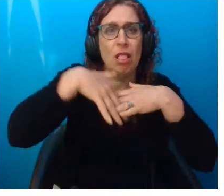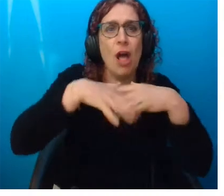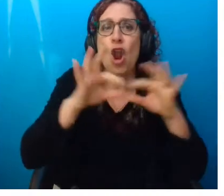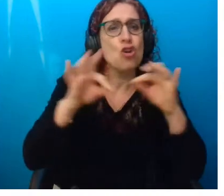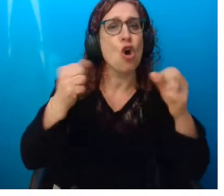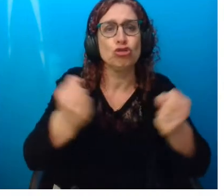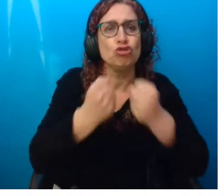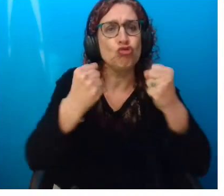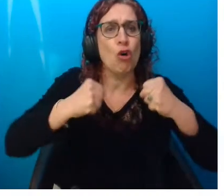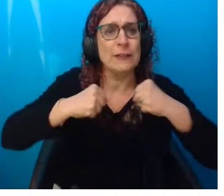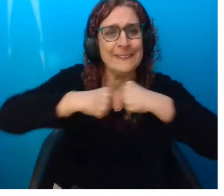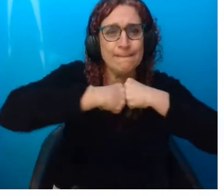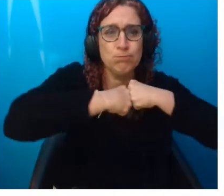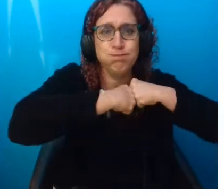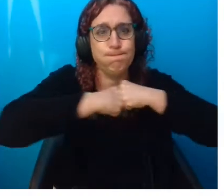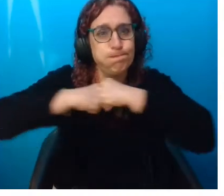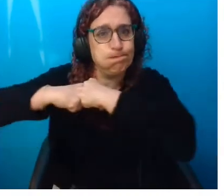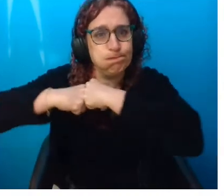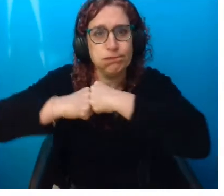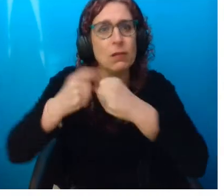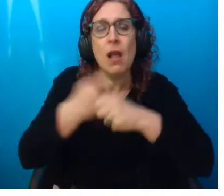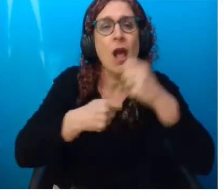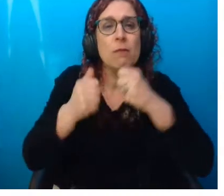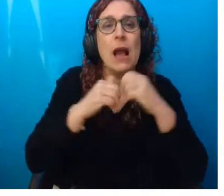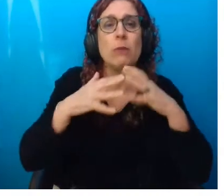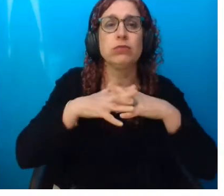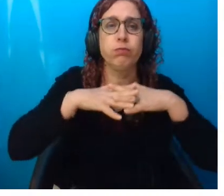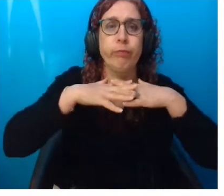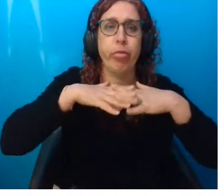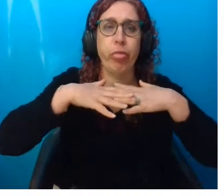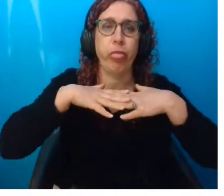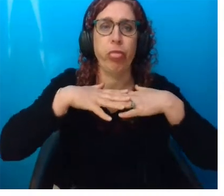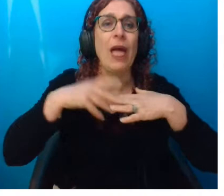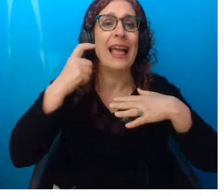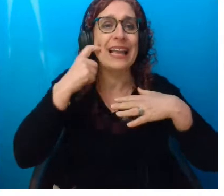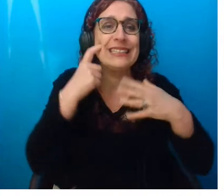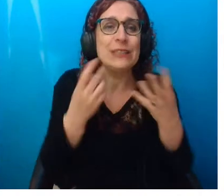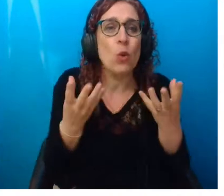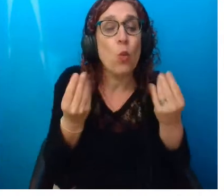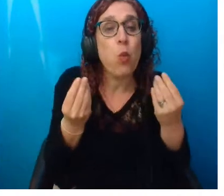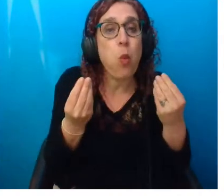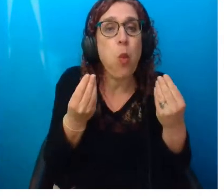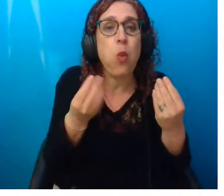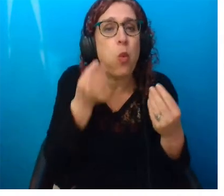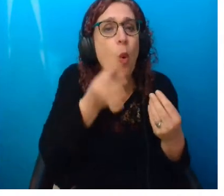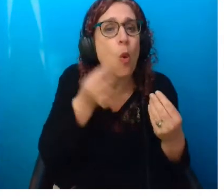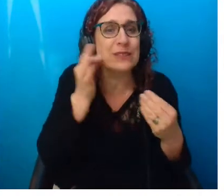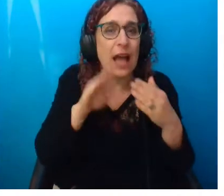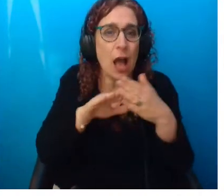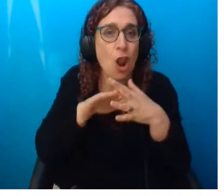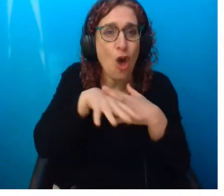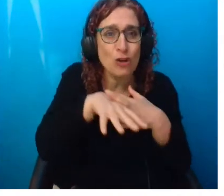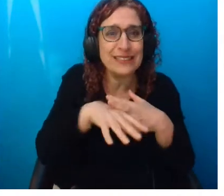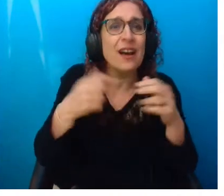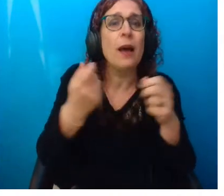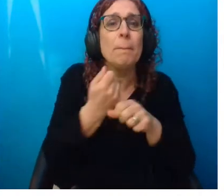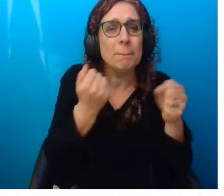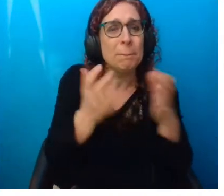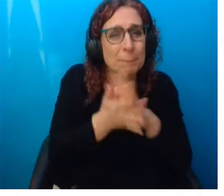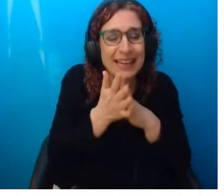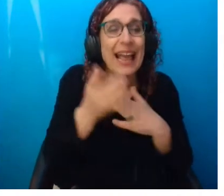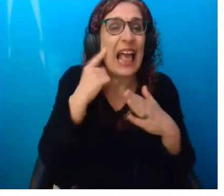stratum corneum that is prone to water loss, but that is also very dry and